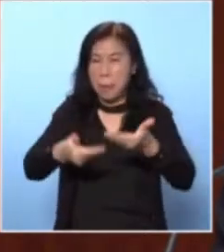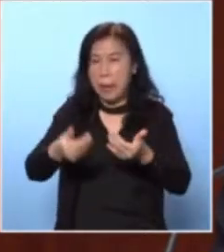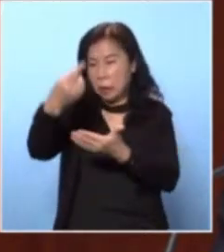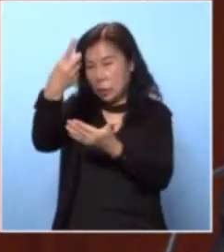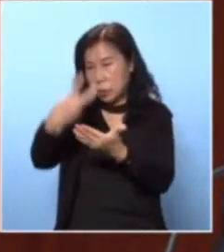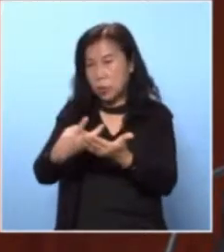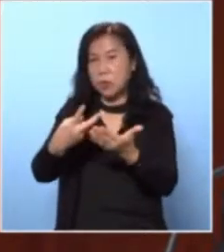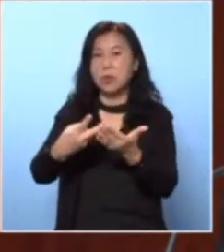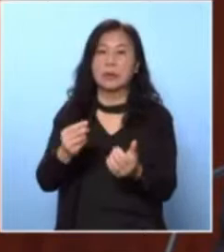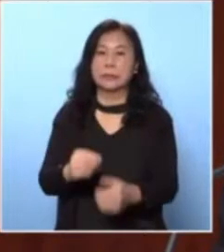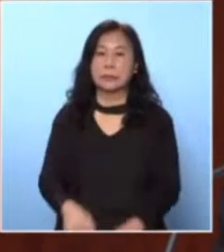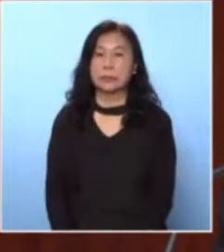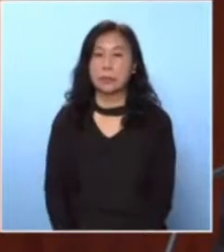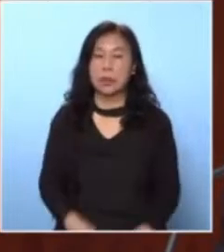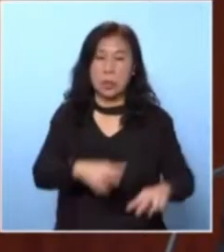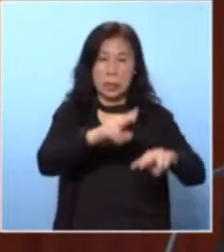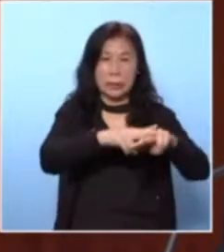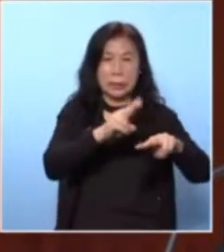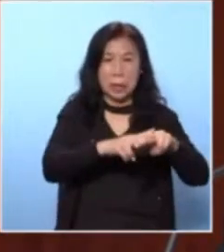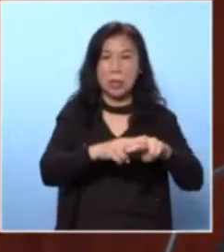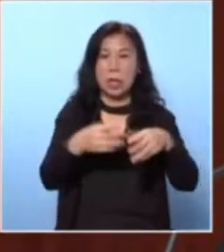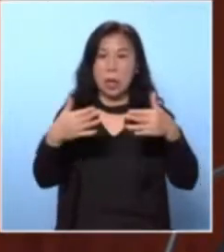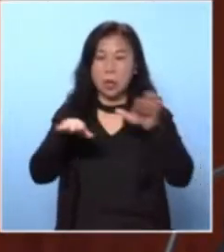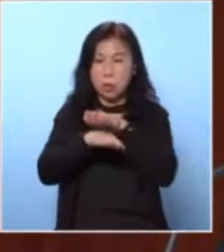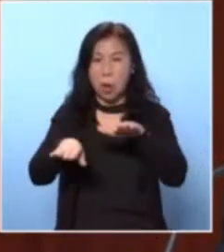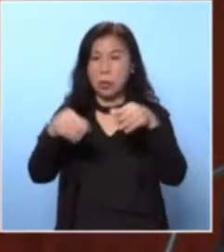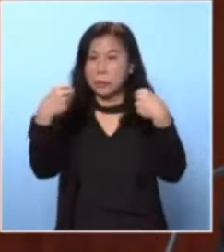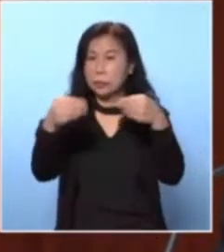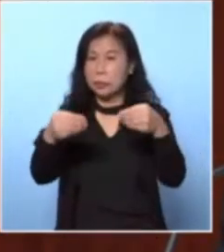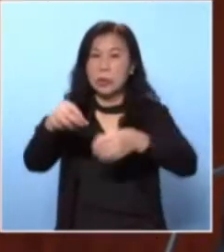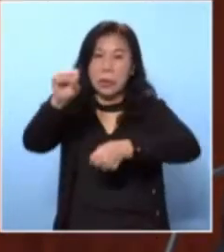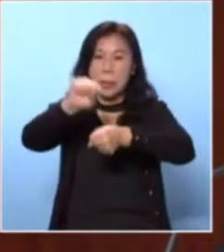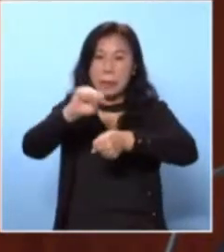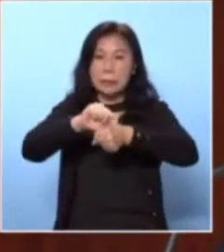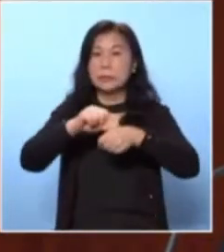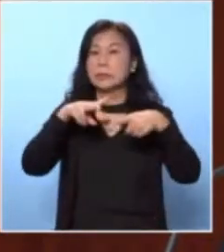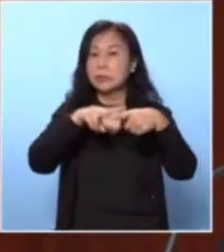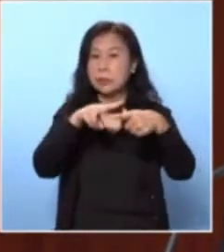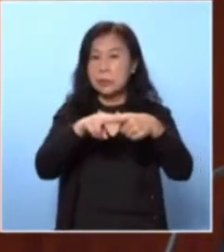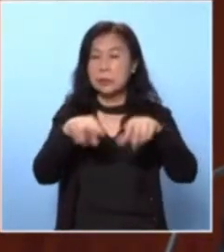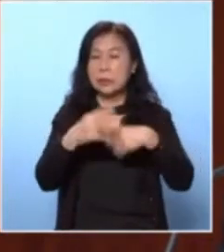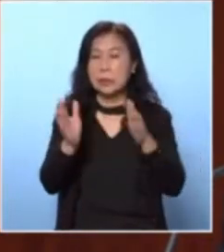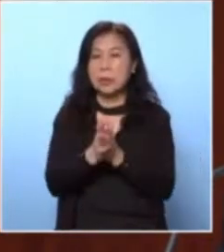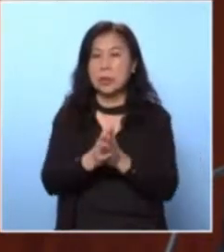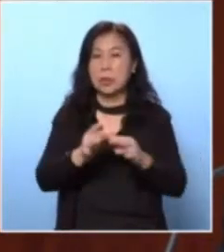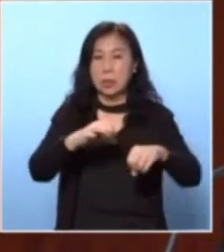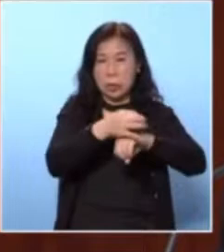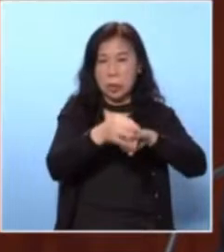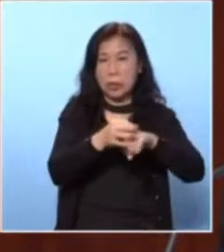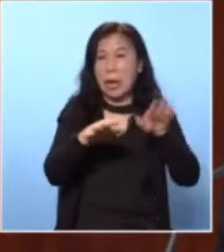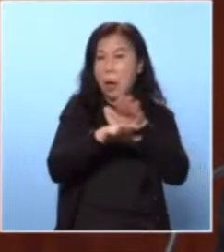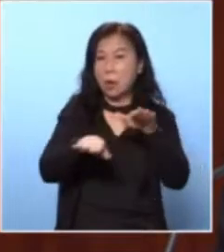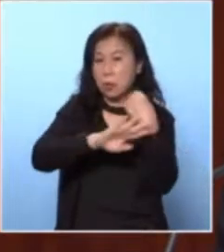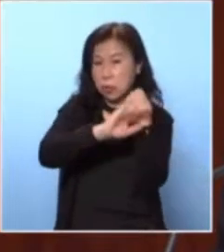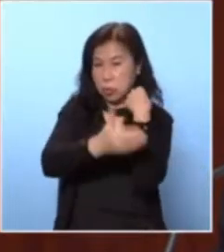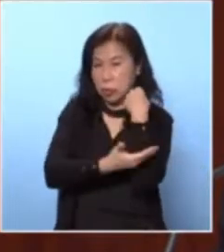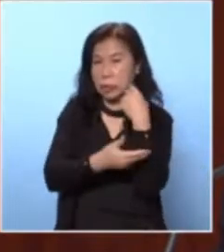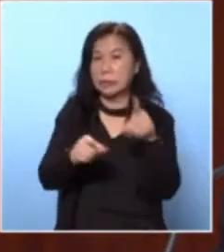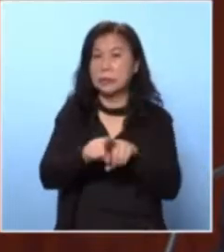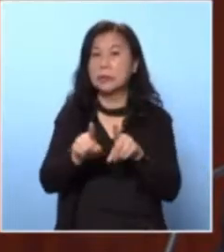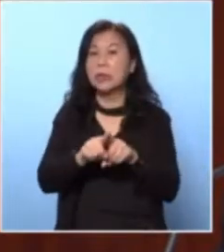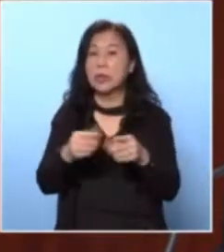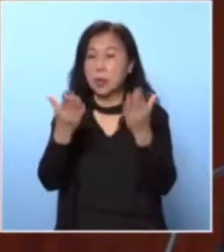this purpose in 2024. National security education. We will strengthen the promotion of national security